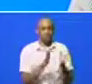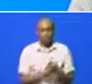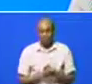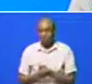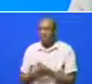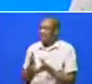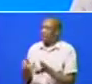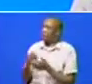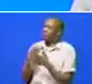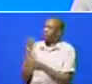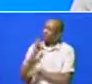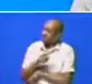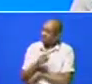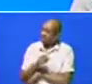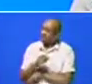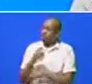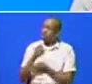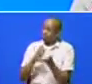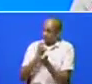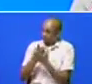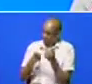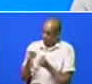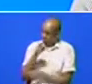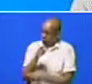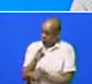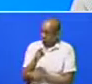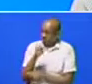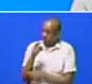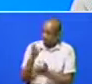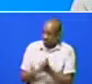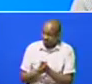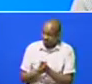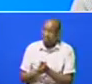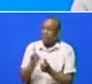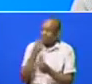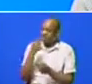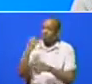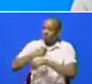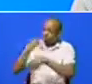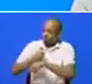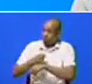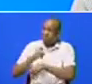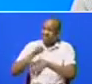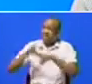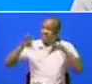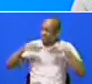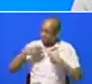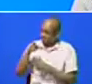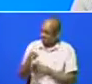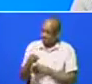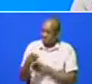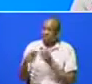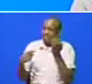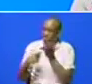we wind up, are doctors, fellow doctors and medical institutions embracing this